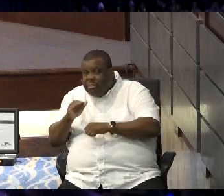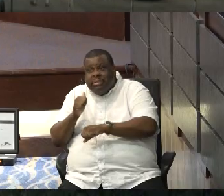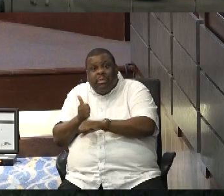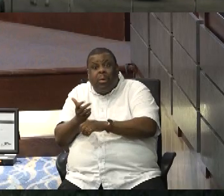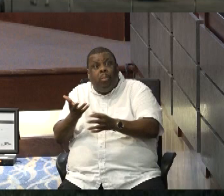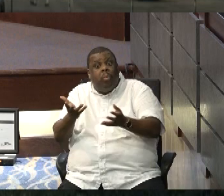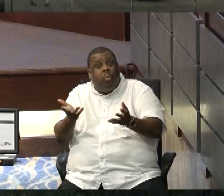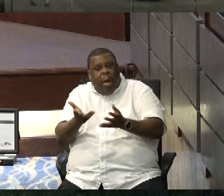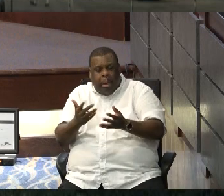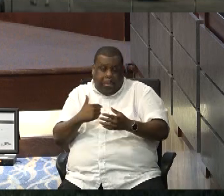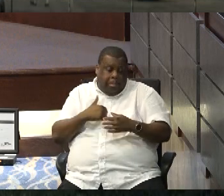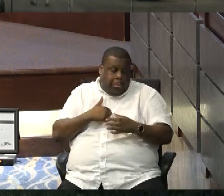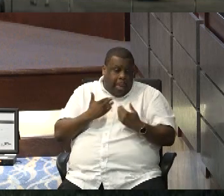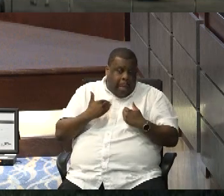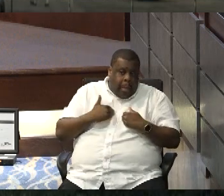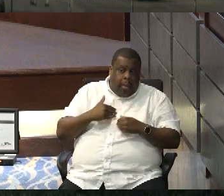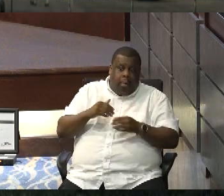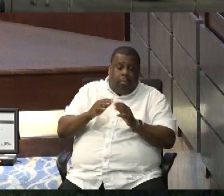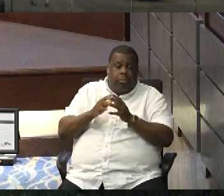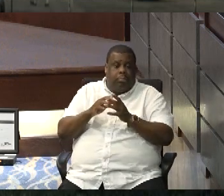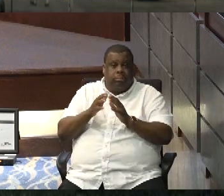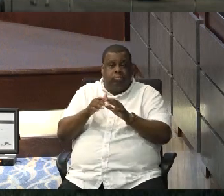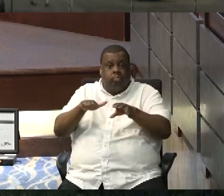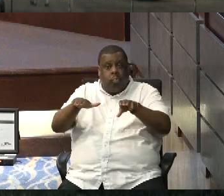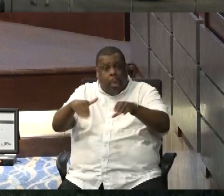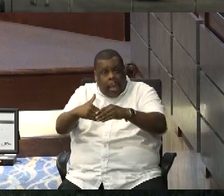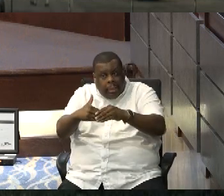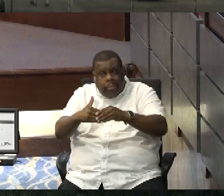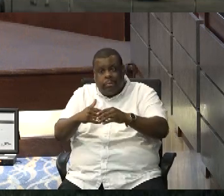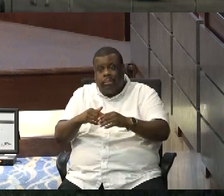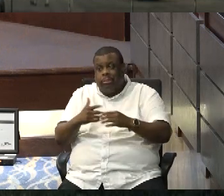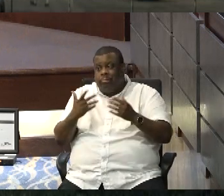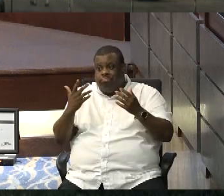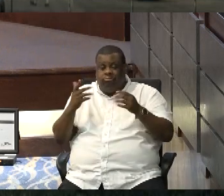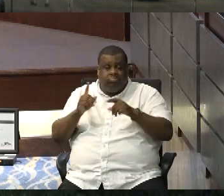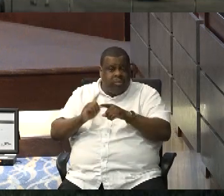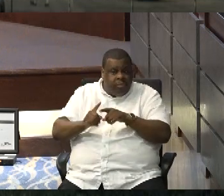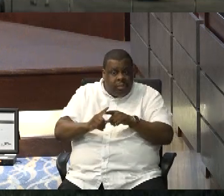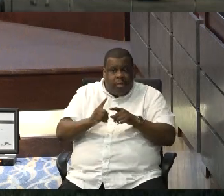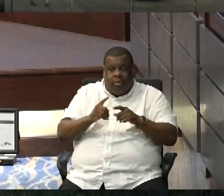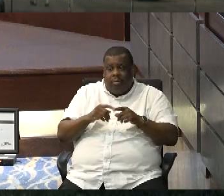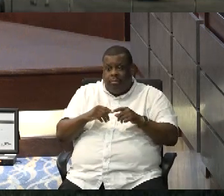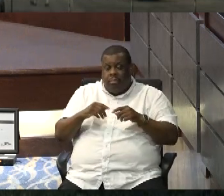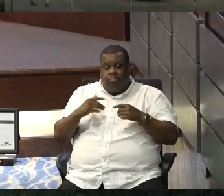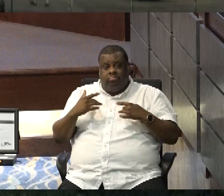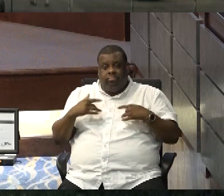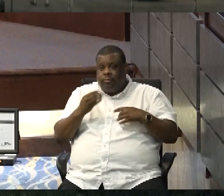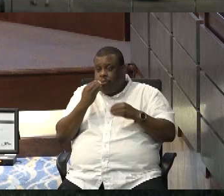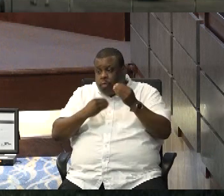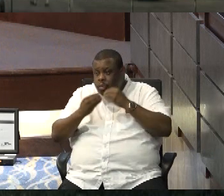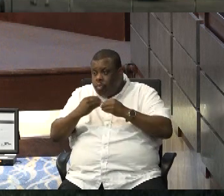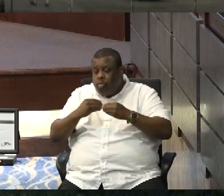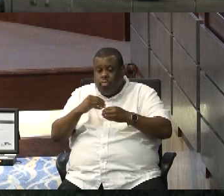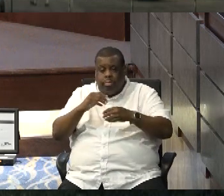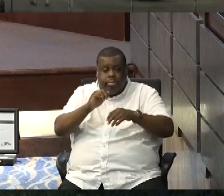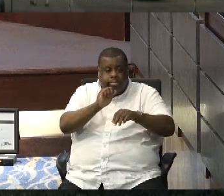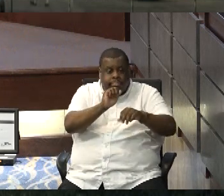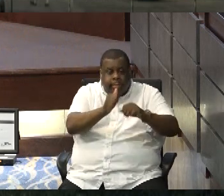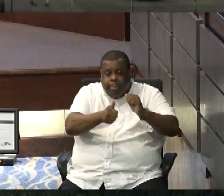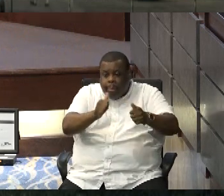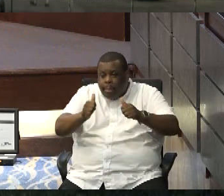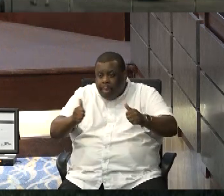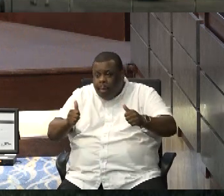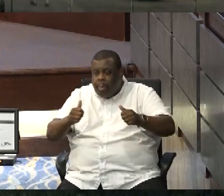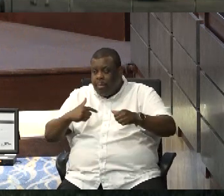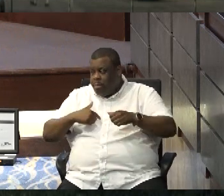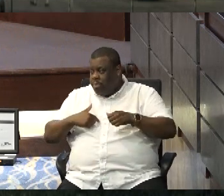want the raked seating. So on the river side, here you see the broadcast studio above and the porch